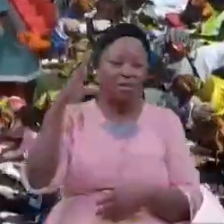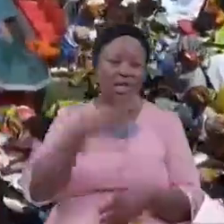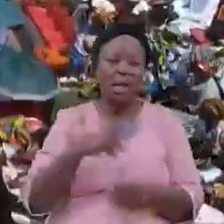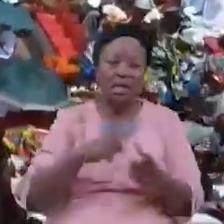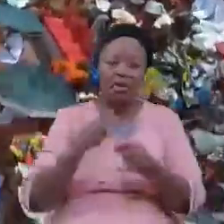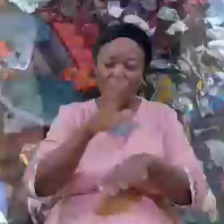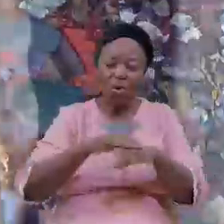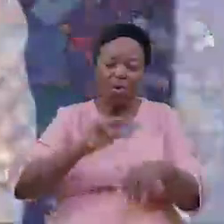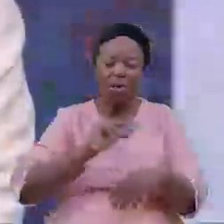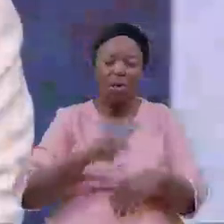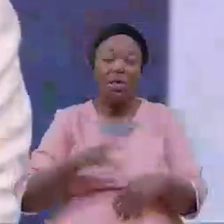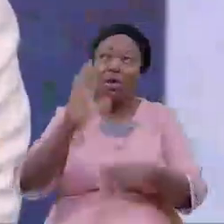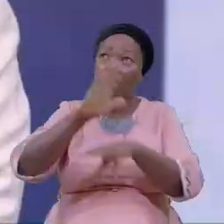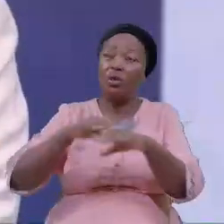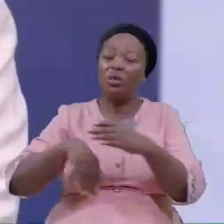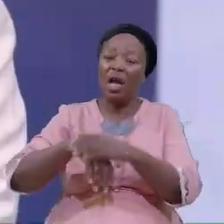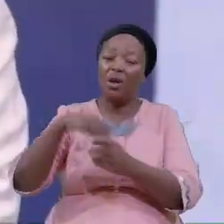and to virtue."